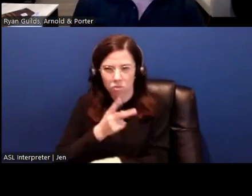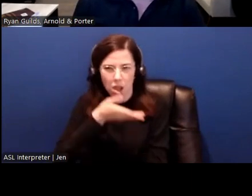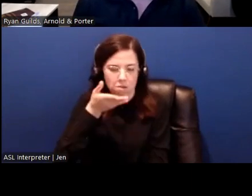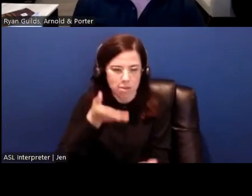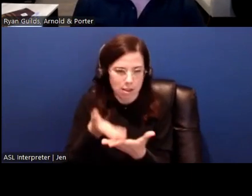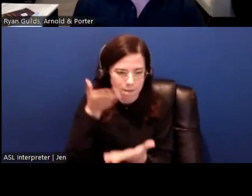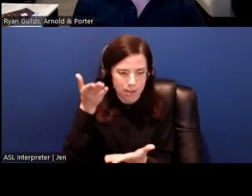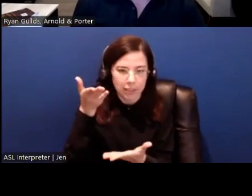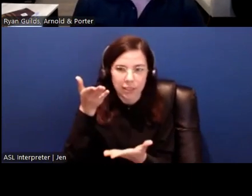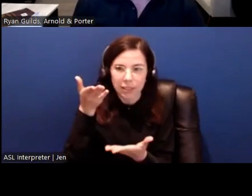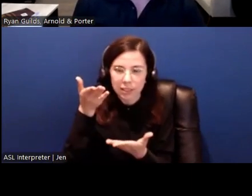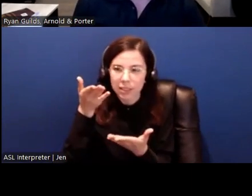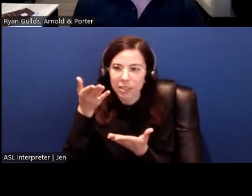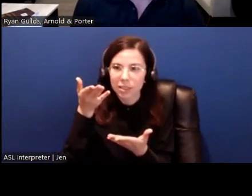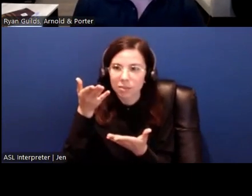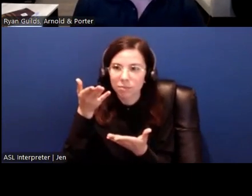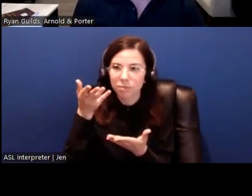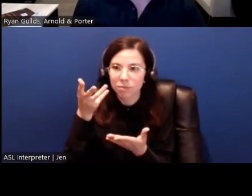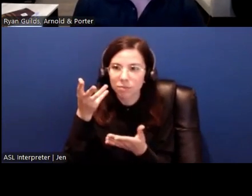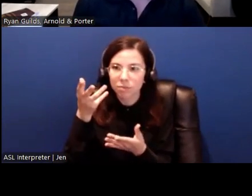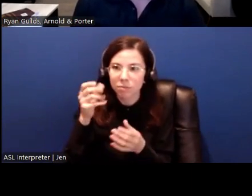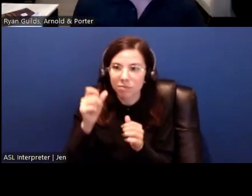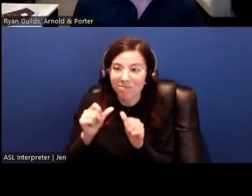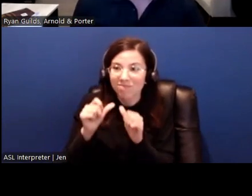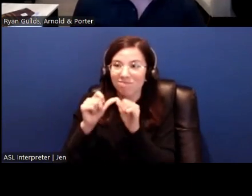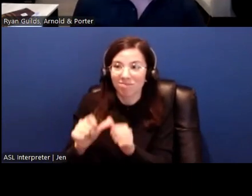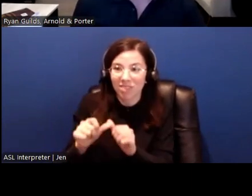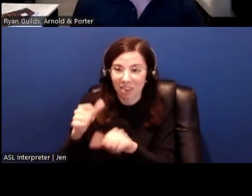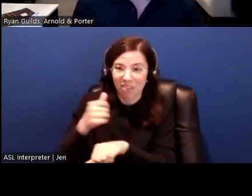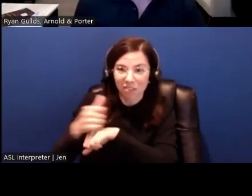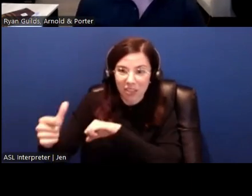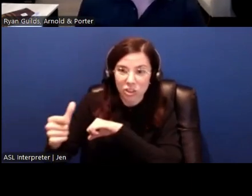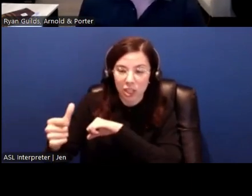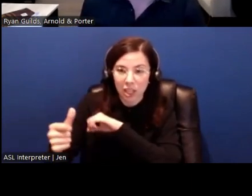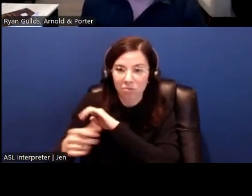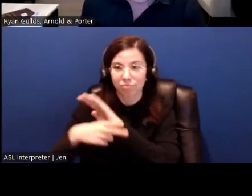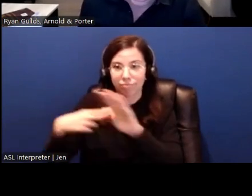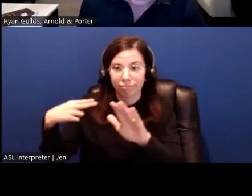can sustain and maintain a conviction, right? They have